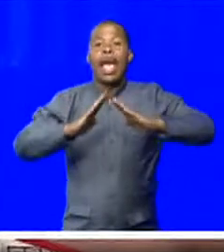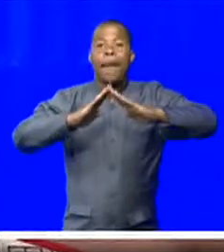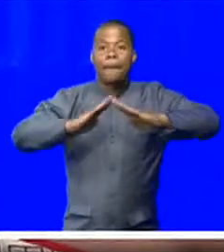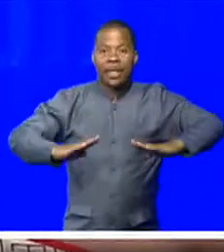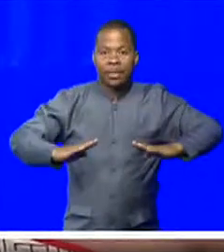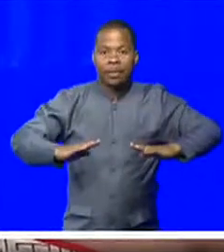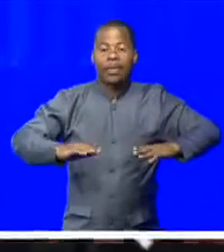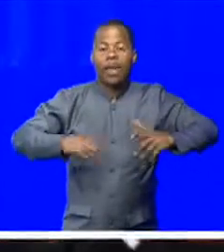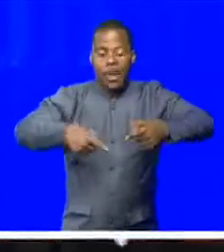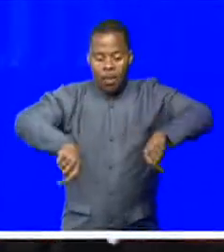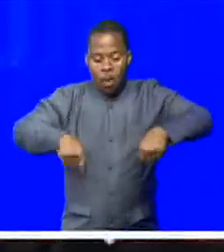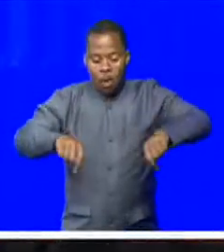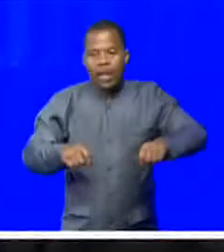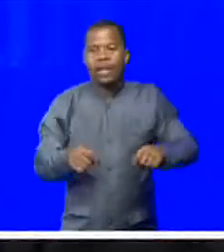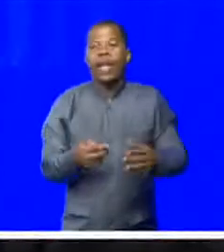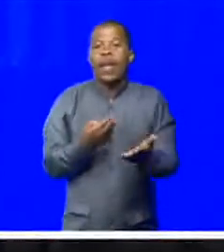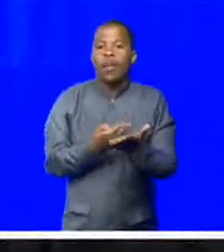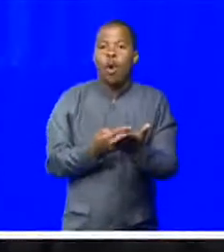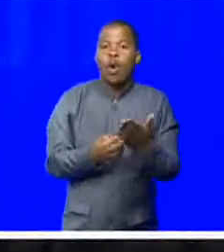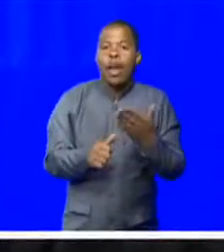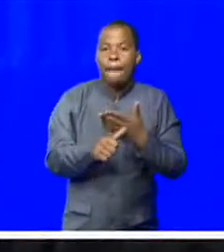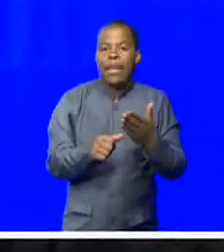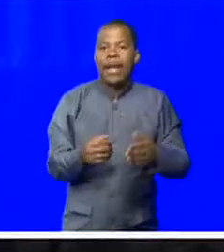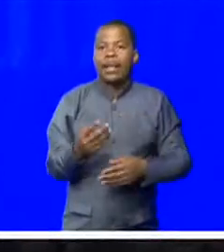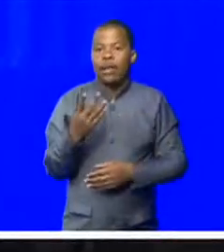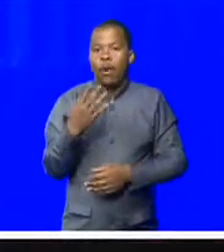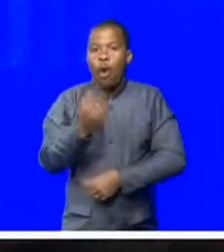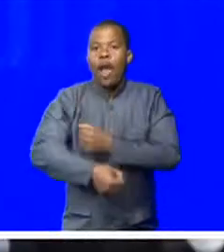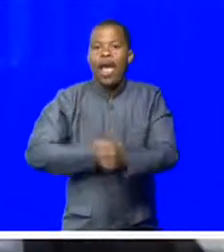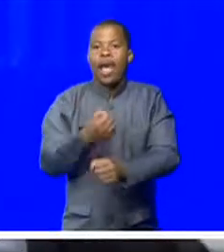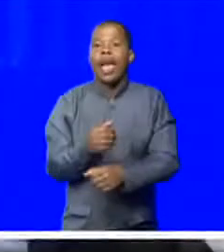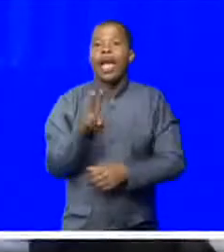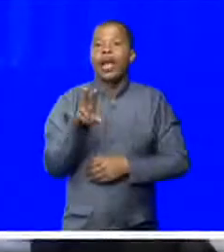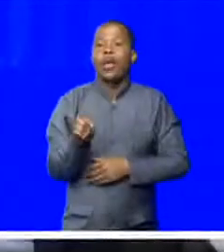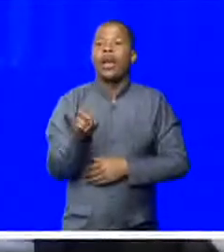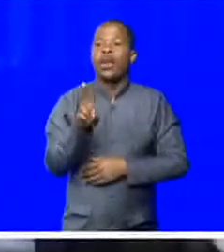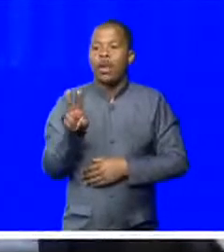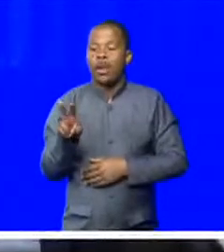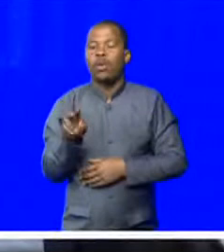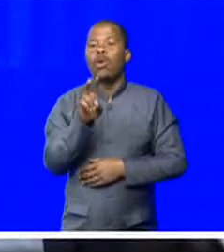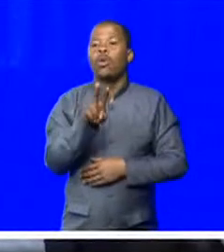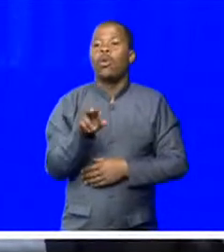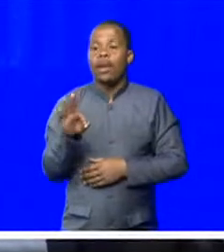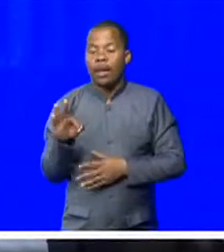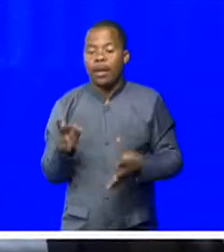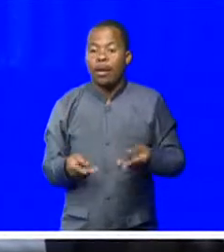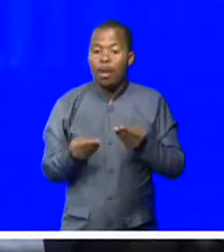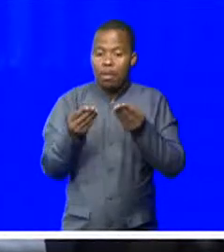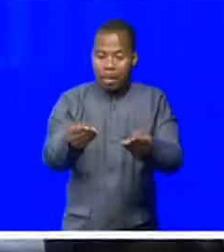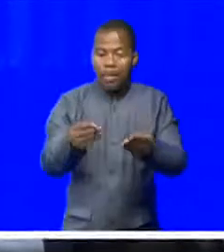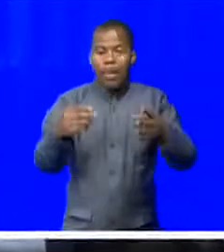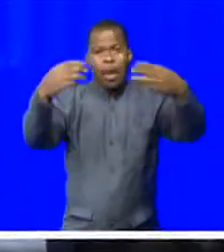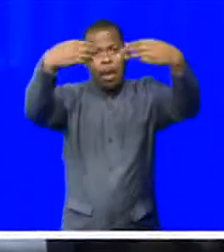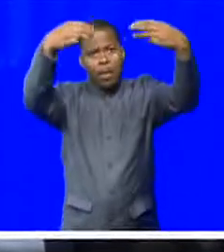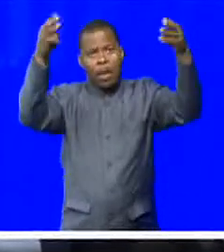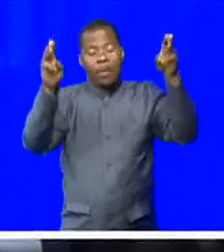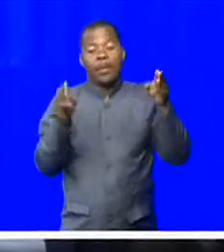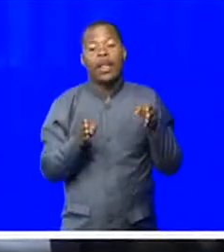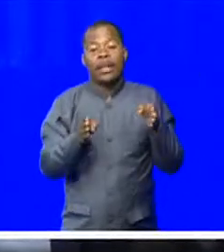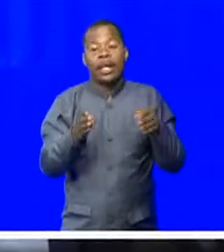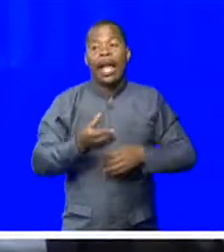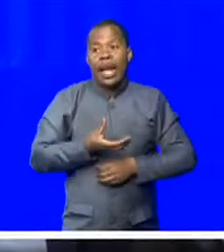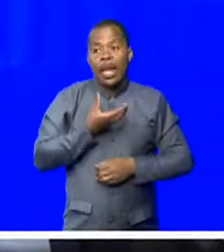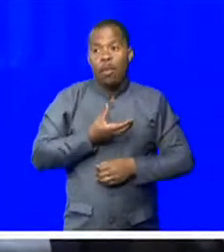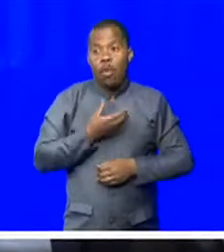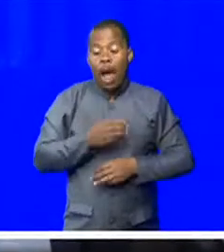parliamentary business, Senator Khanyisile Malambe moved that the Senate adopts the report of the Portfolio Committee of the Ministry of Sports, Culture and